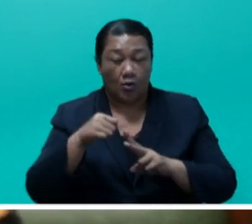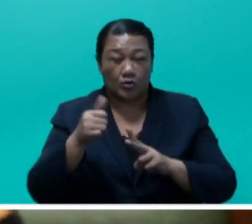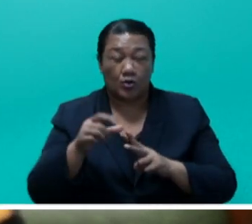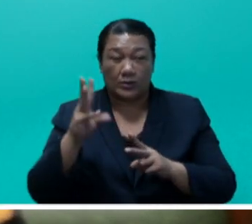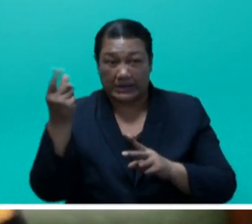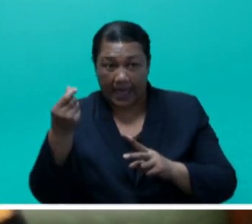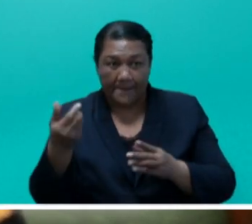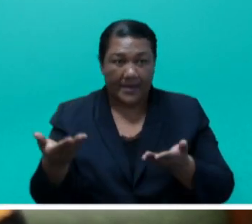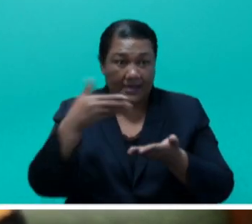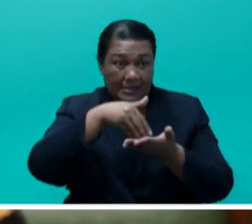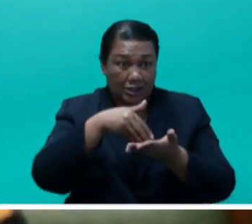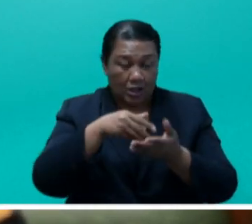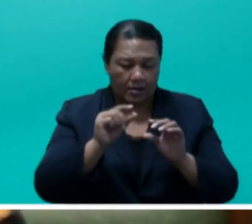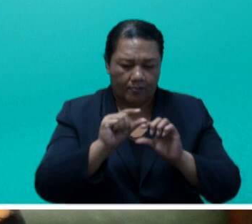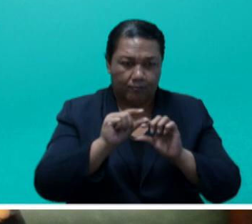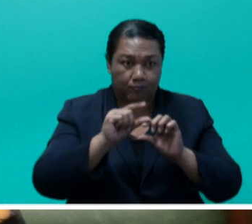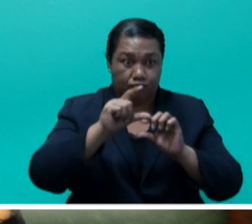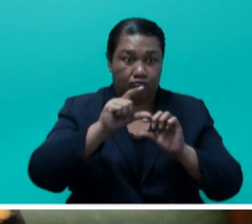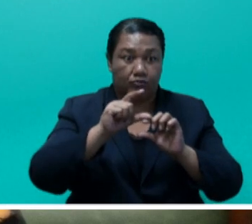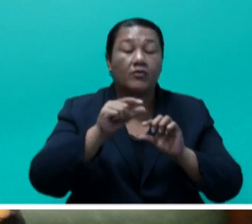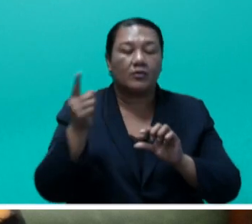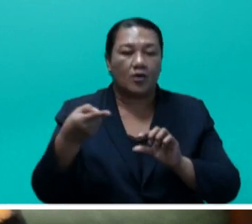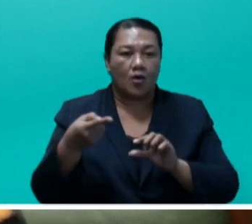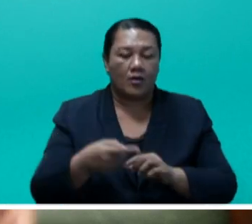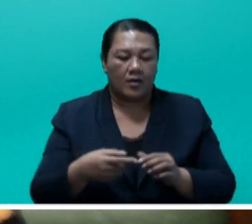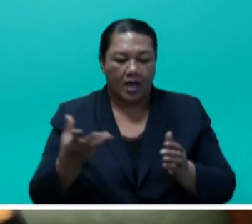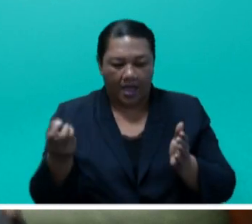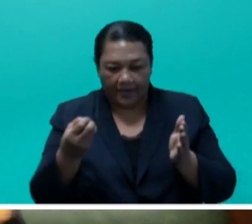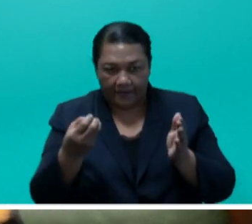million that has been allocated under the